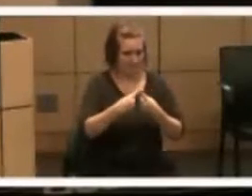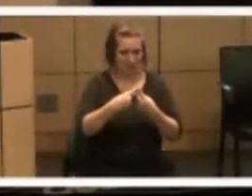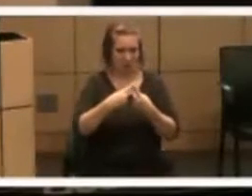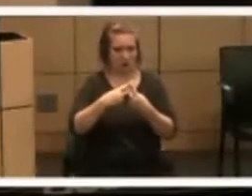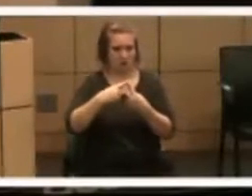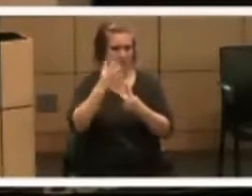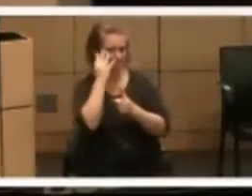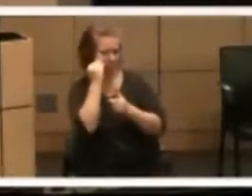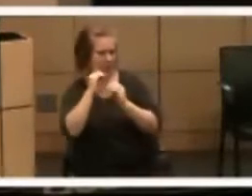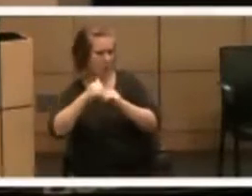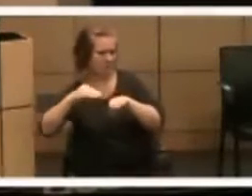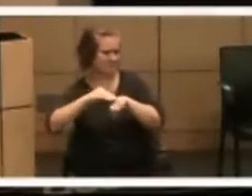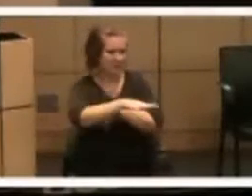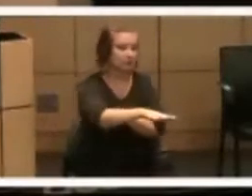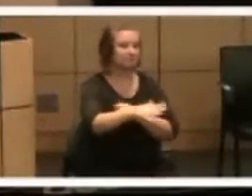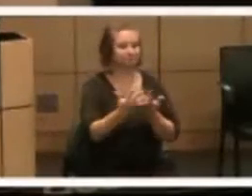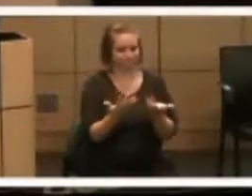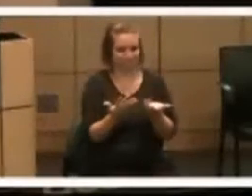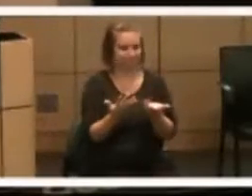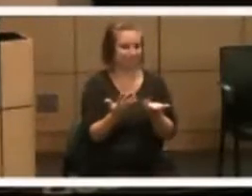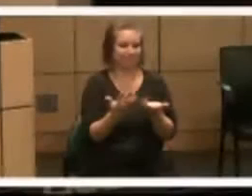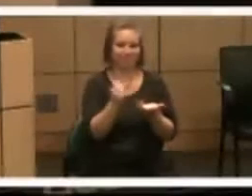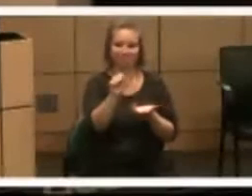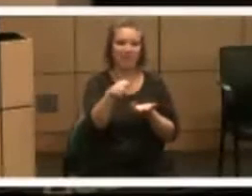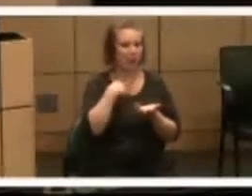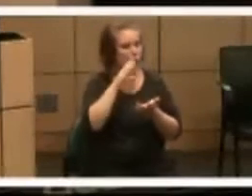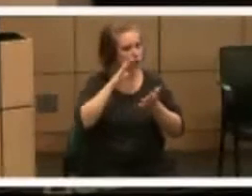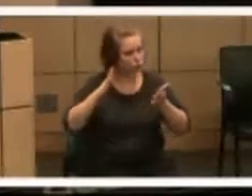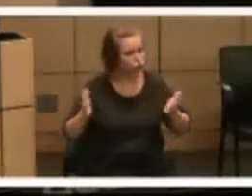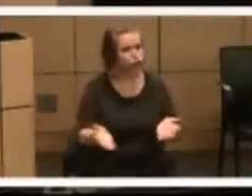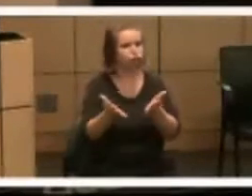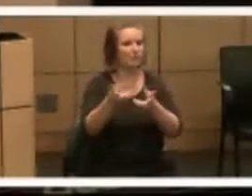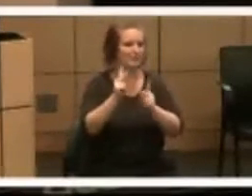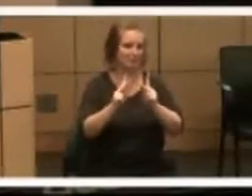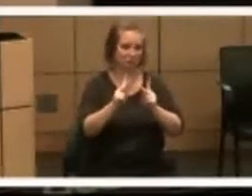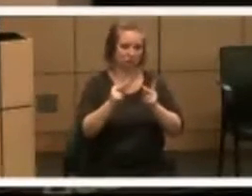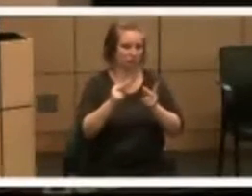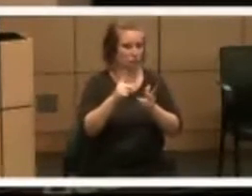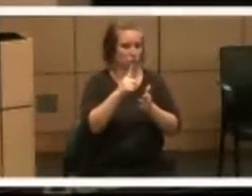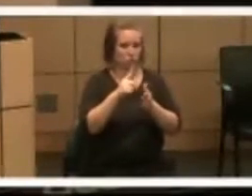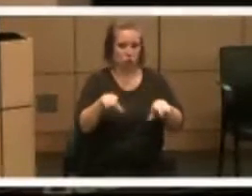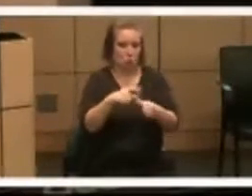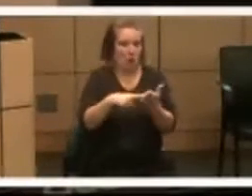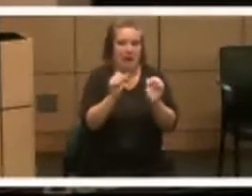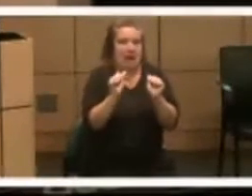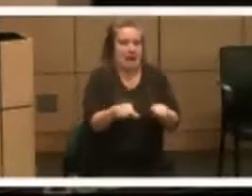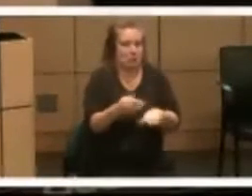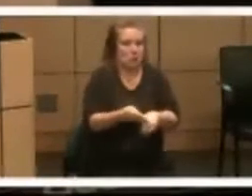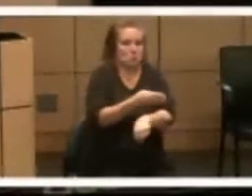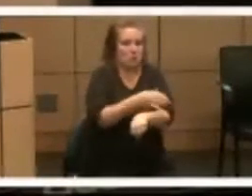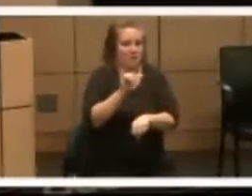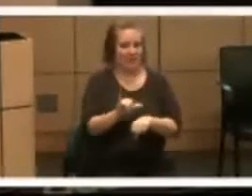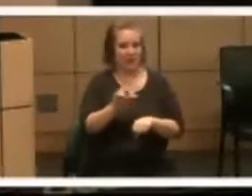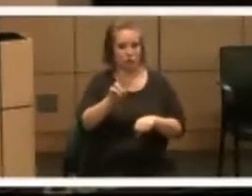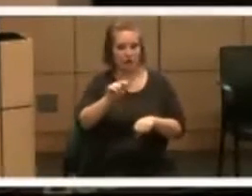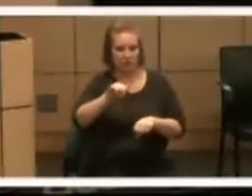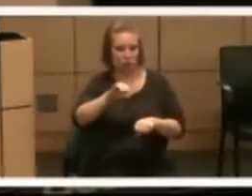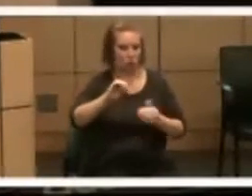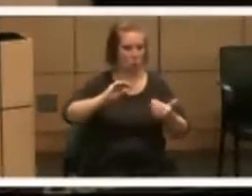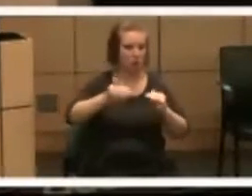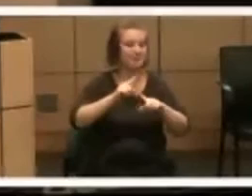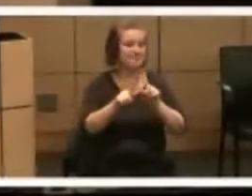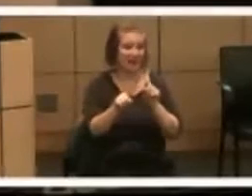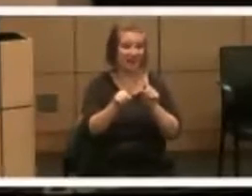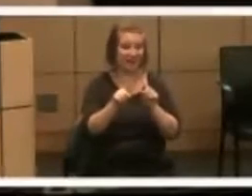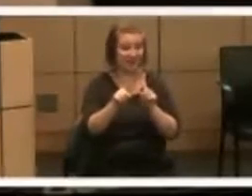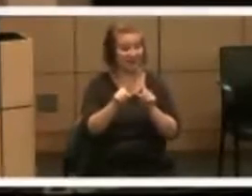this, I would absolutely encourage folks to do whatever they can to improve the signal-to-noise ratio. I do think it gets at really interesting questions,